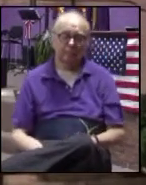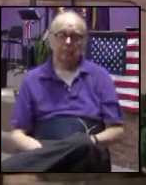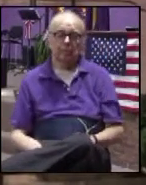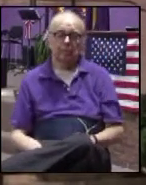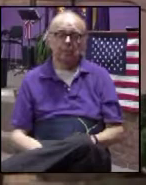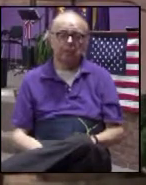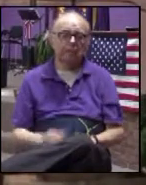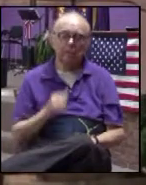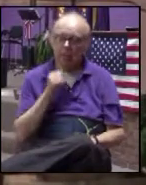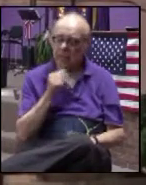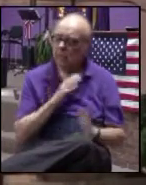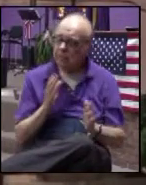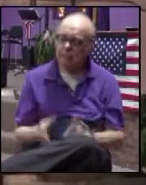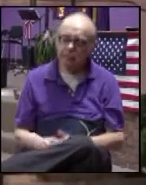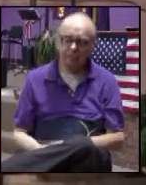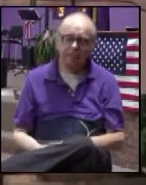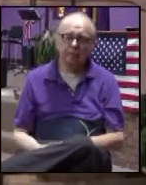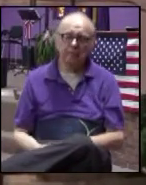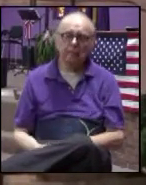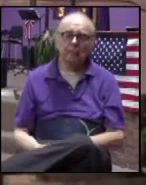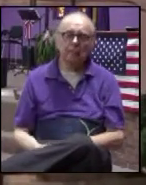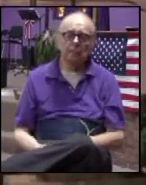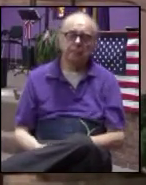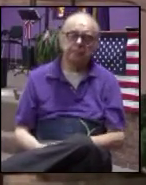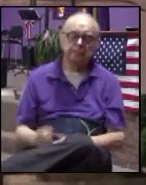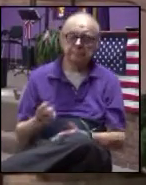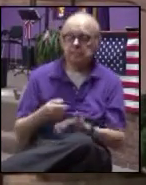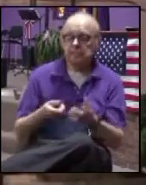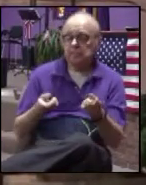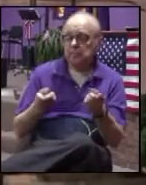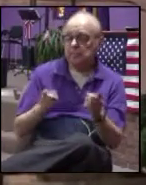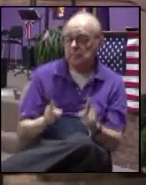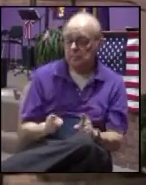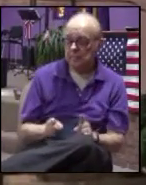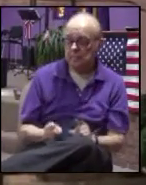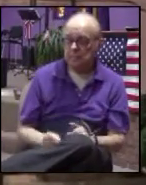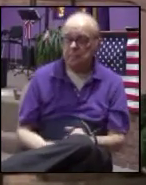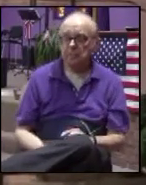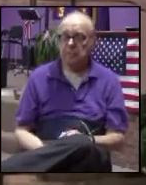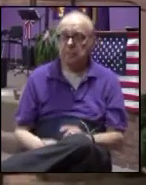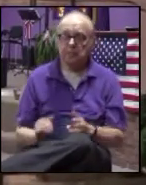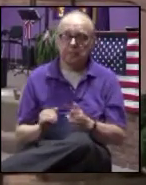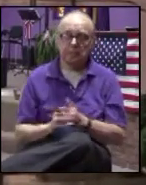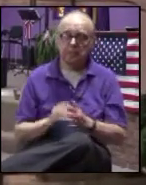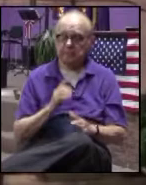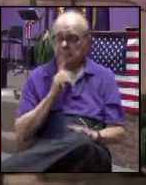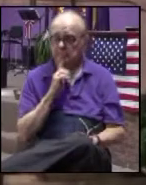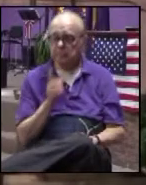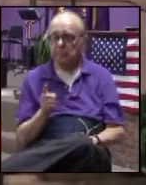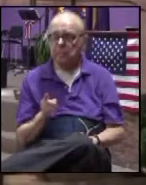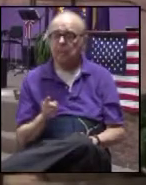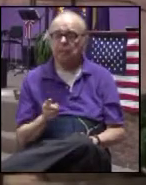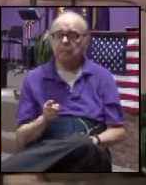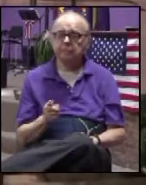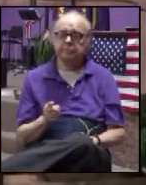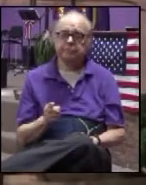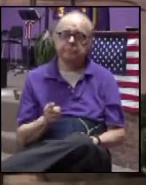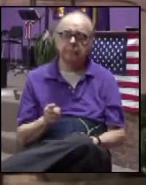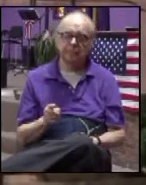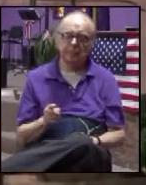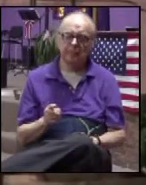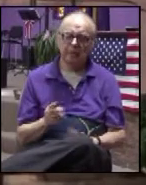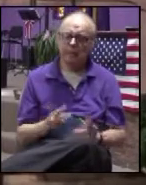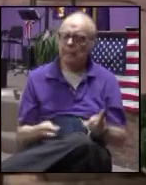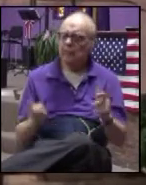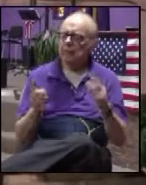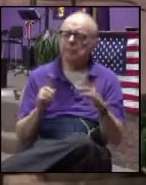not Christians. And so what happened was that actually, in the very